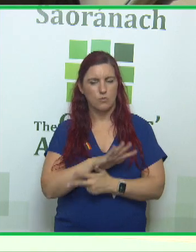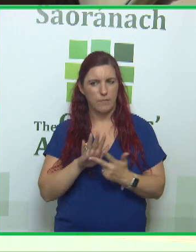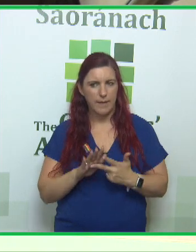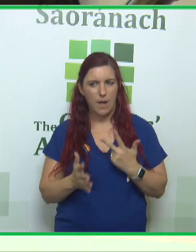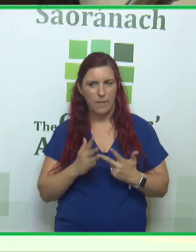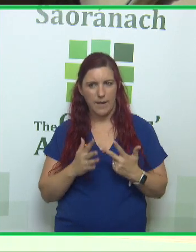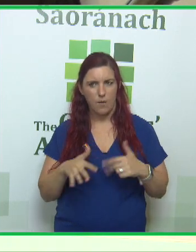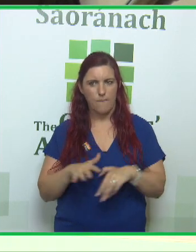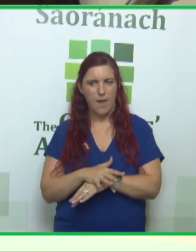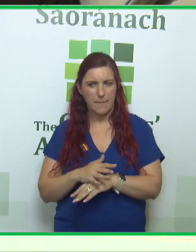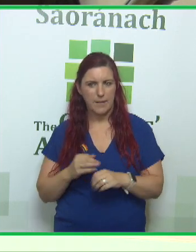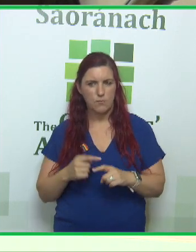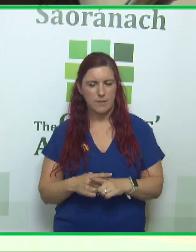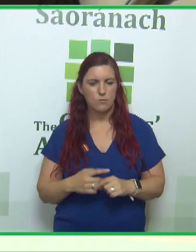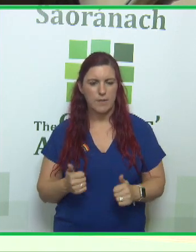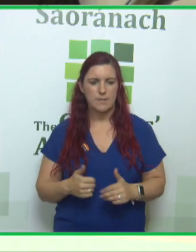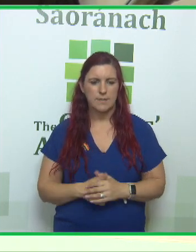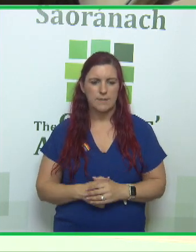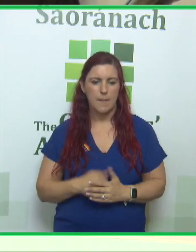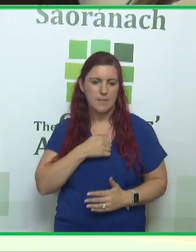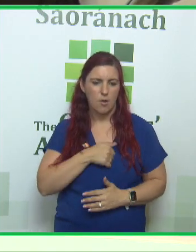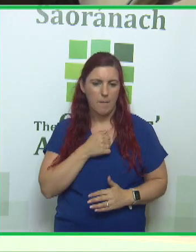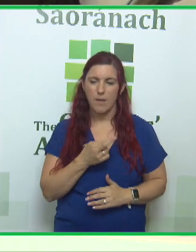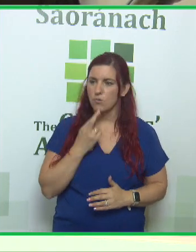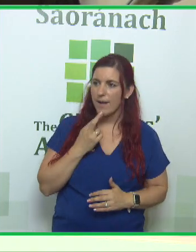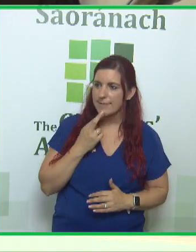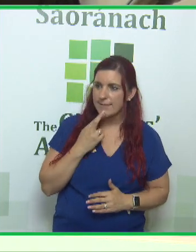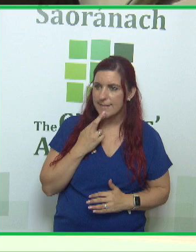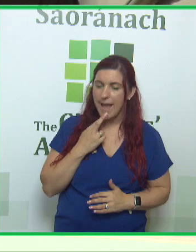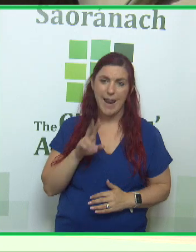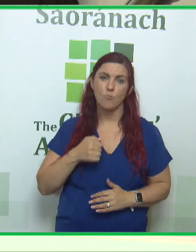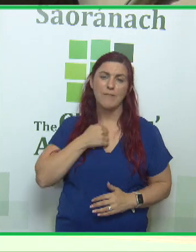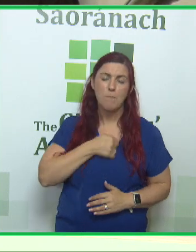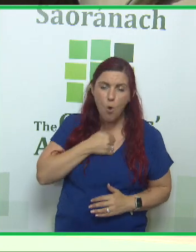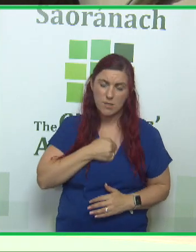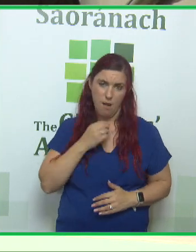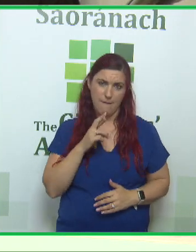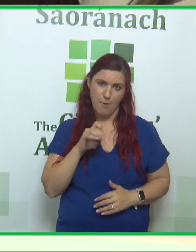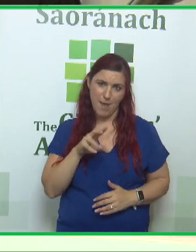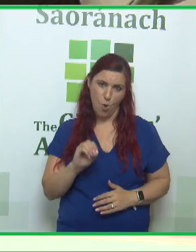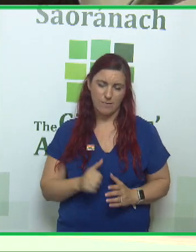Very insightful indeed. I'm really sorry about the rats, and I'm even more sorry about Mayo.